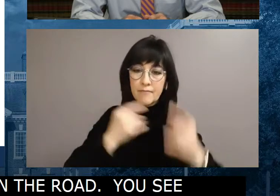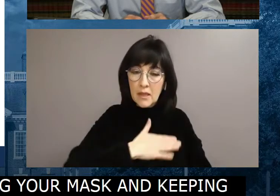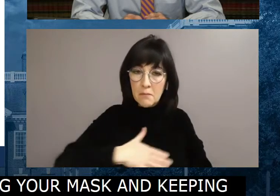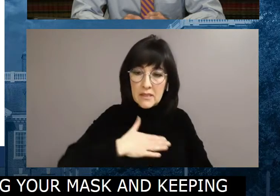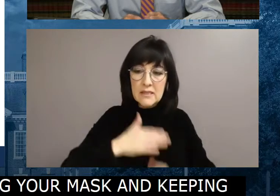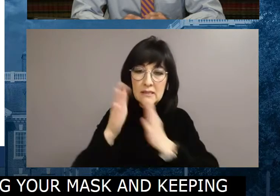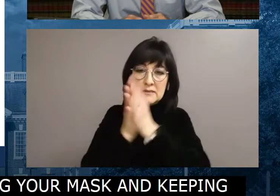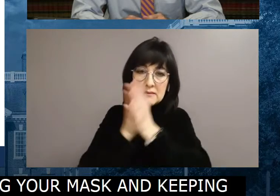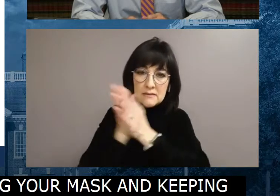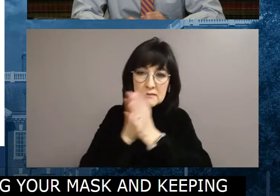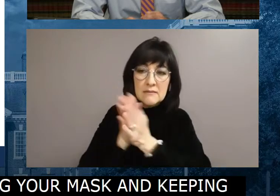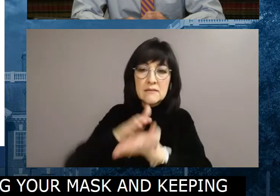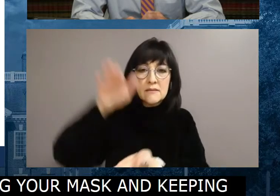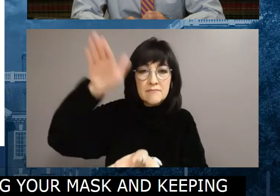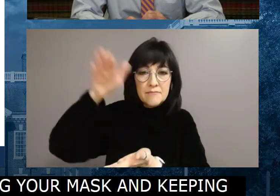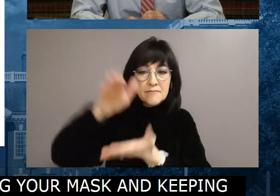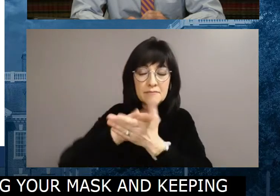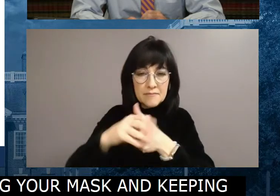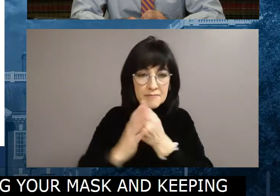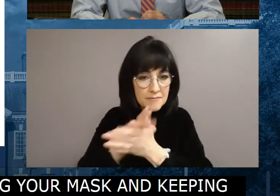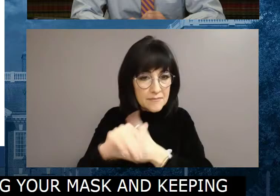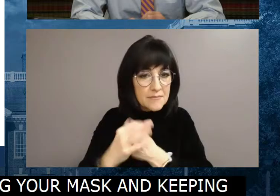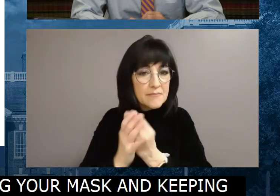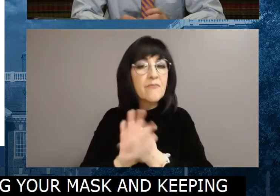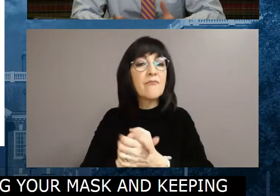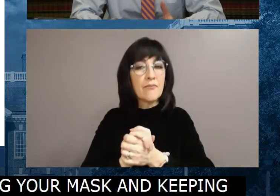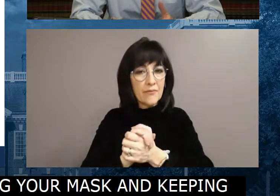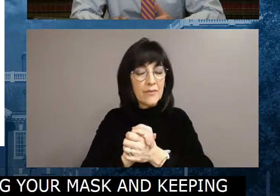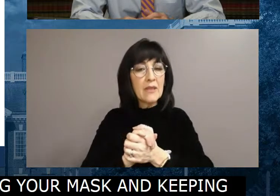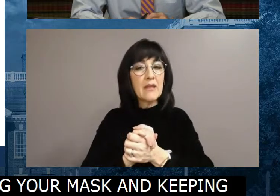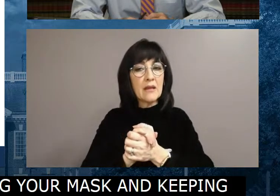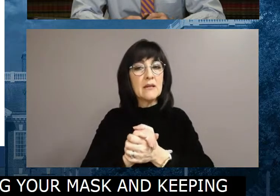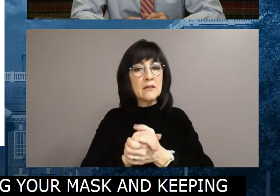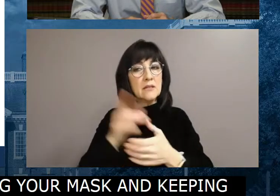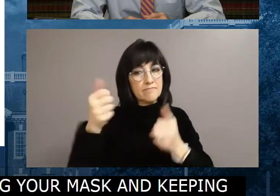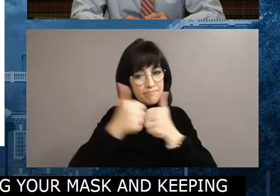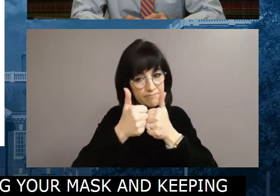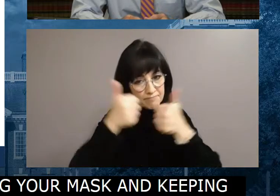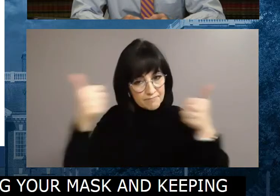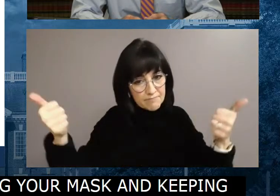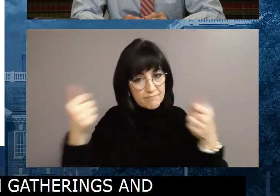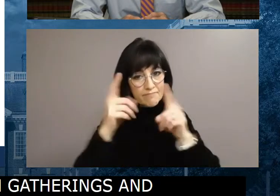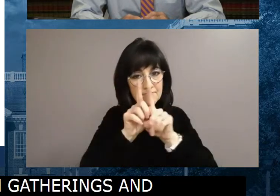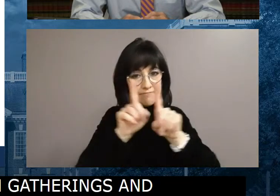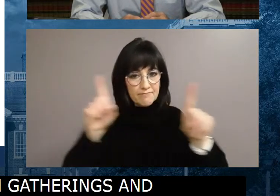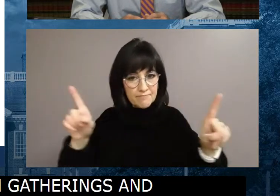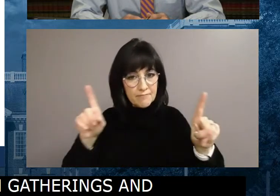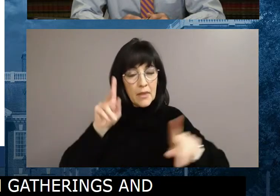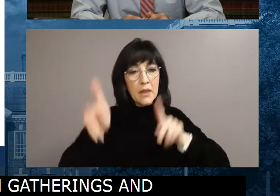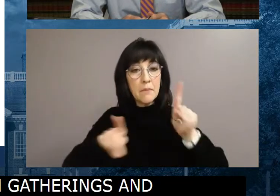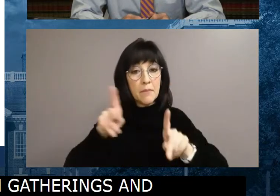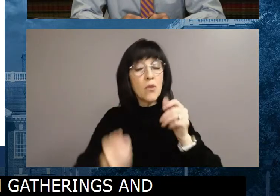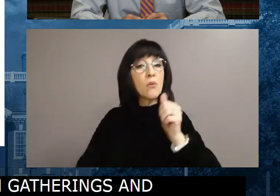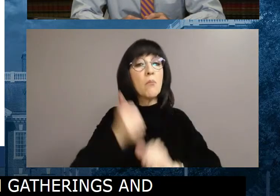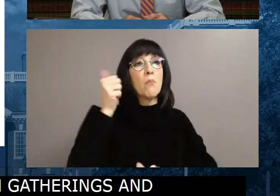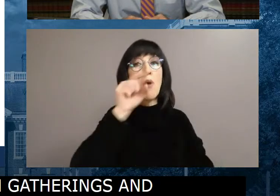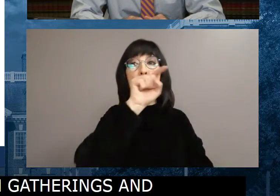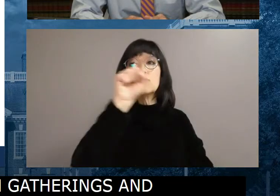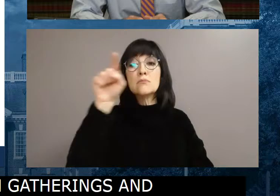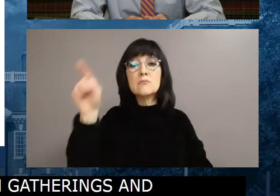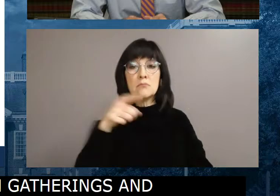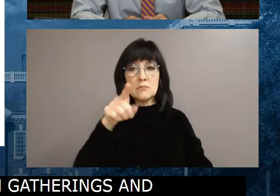sanitizing your hands. Most retail establishments have sanitation there at the doors